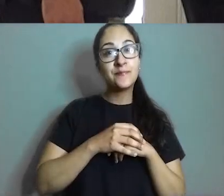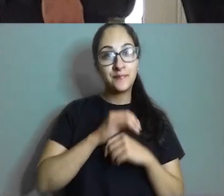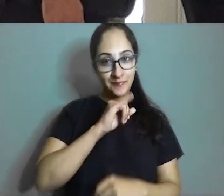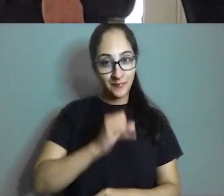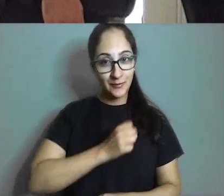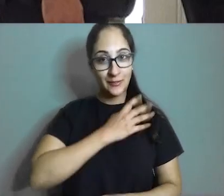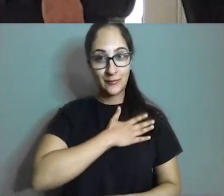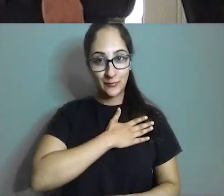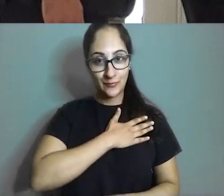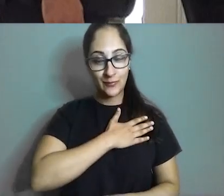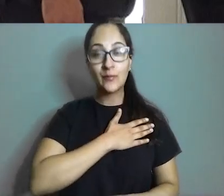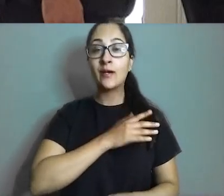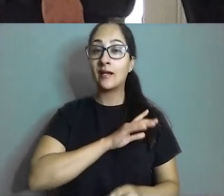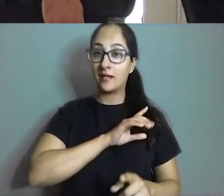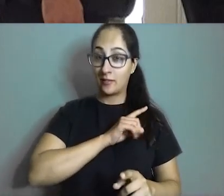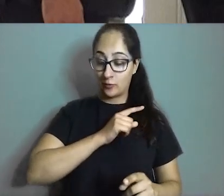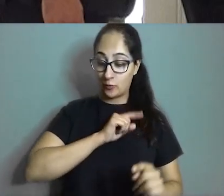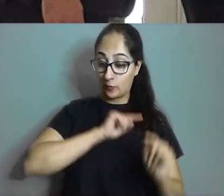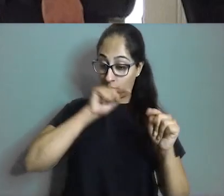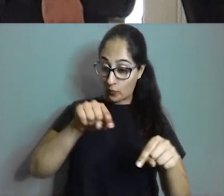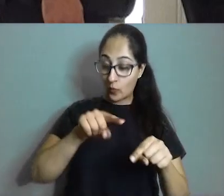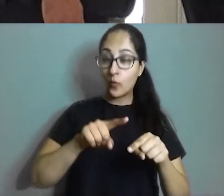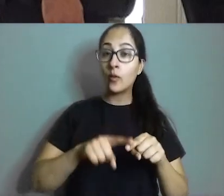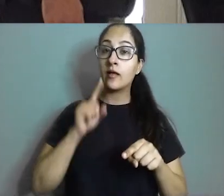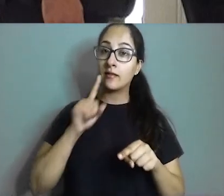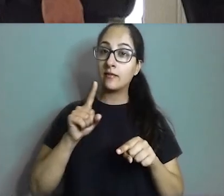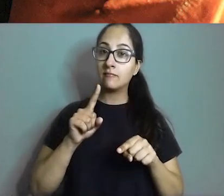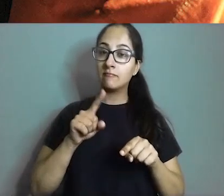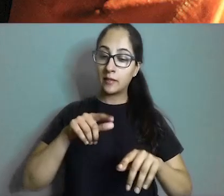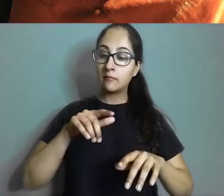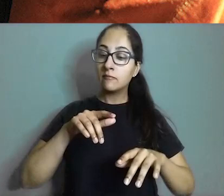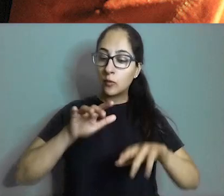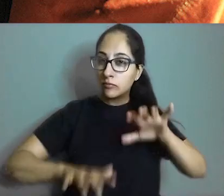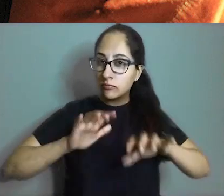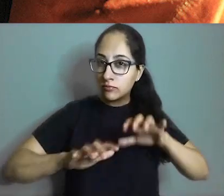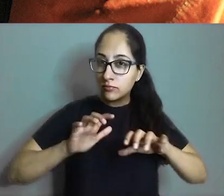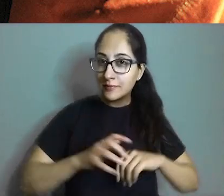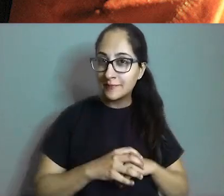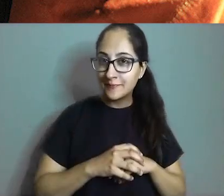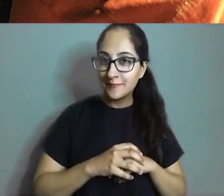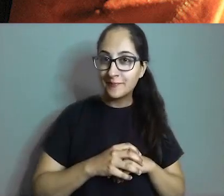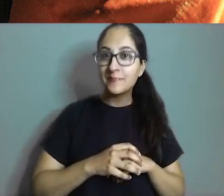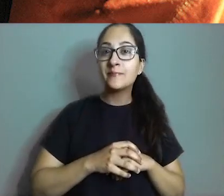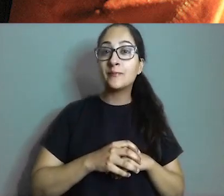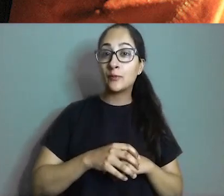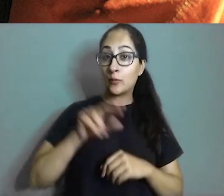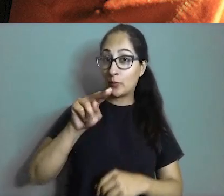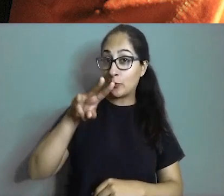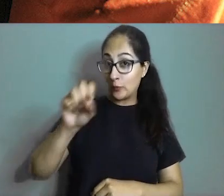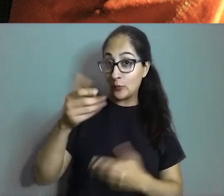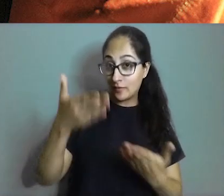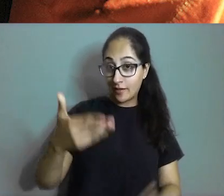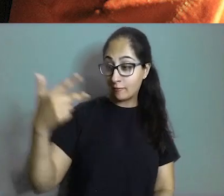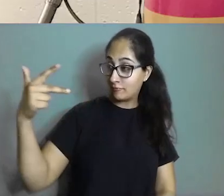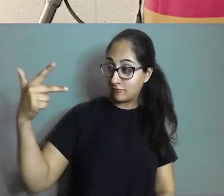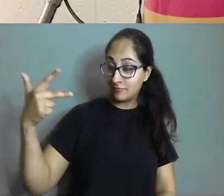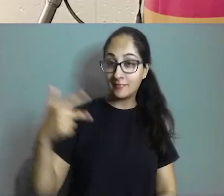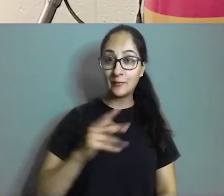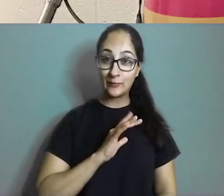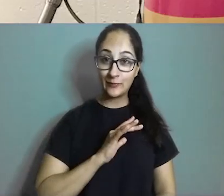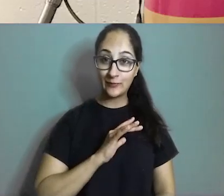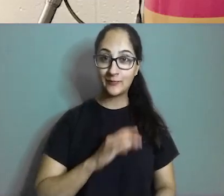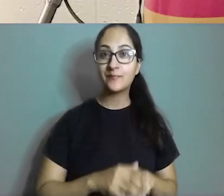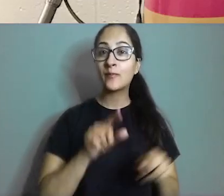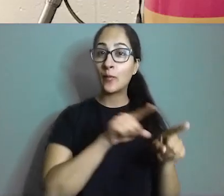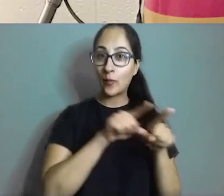of Canada, but I also had an opportunity to get interviewed by Global News. Outside of Jamaati programs, I have had an opportunity to